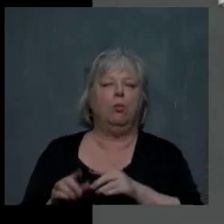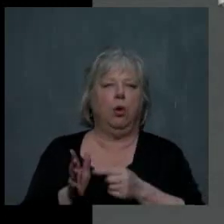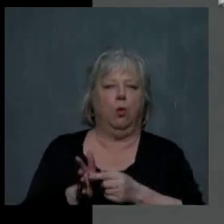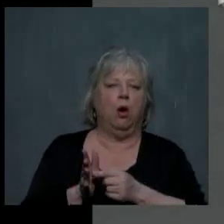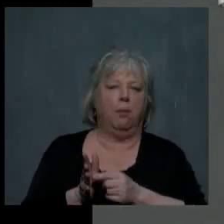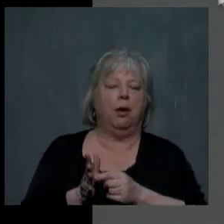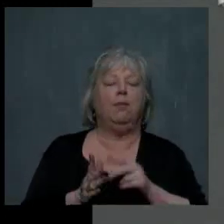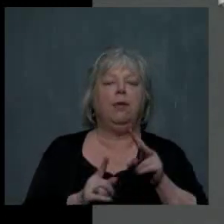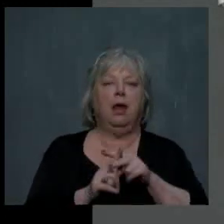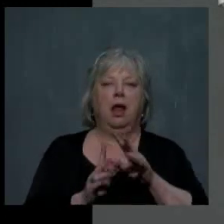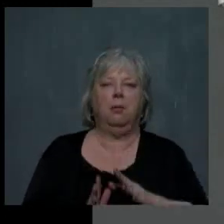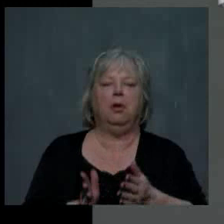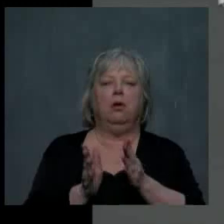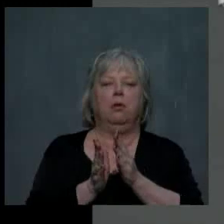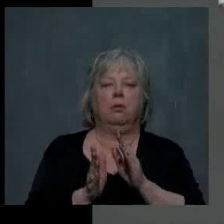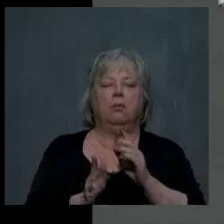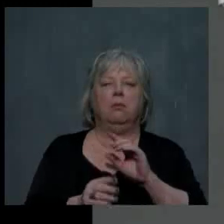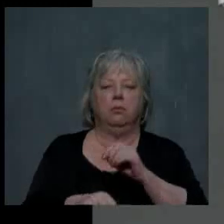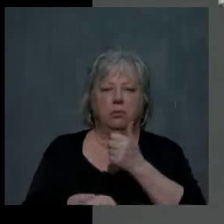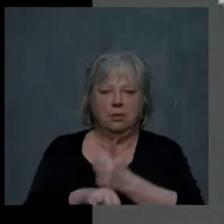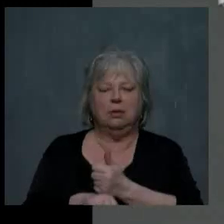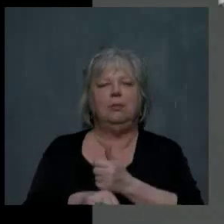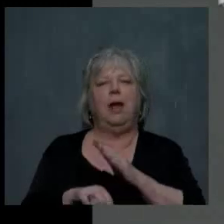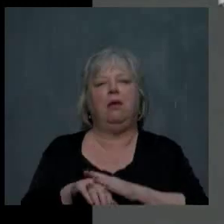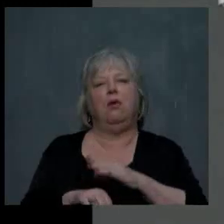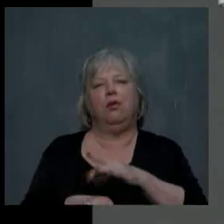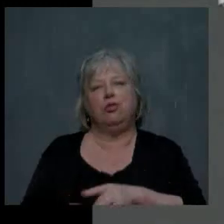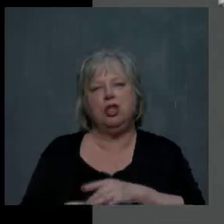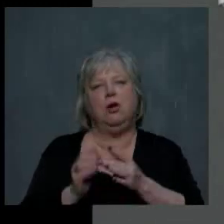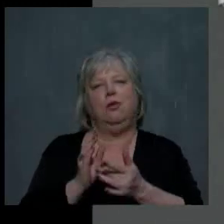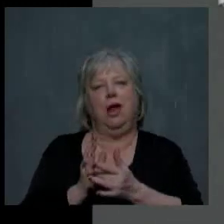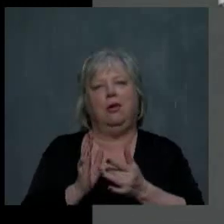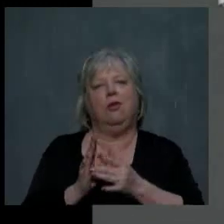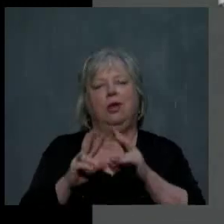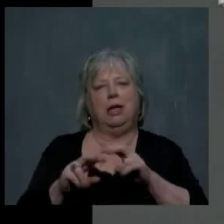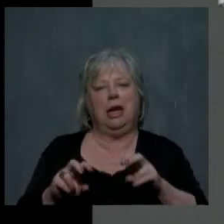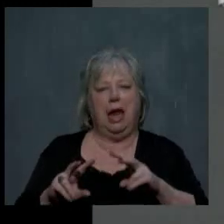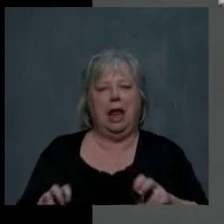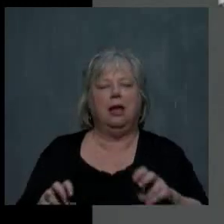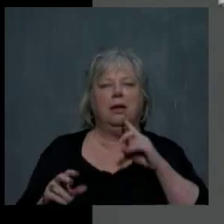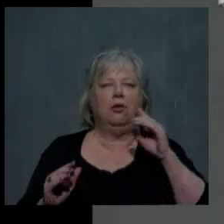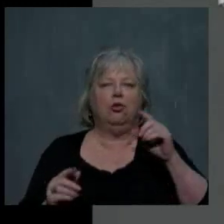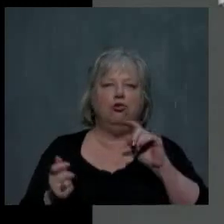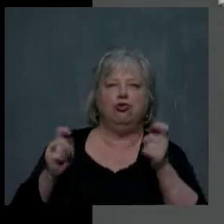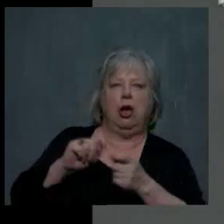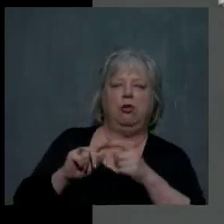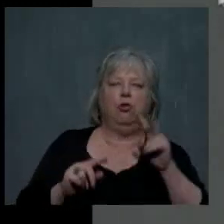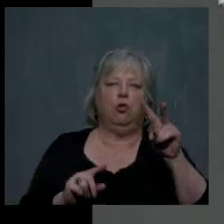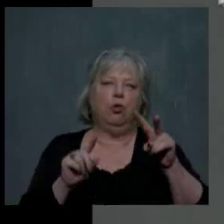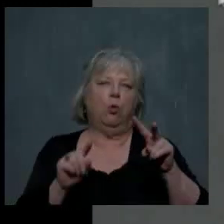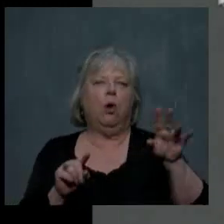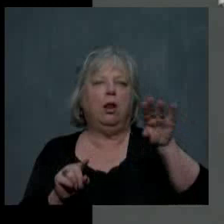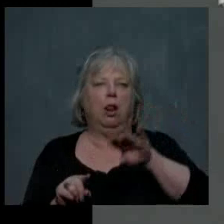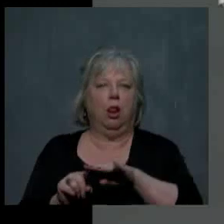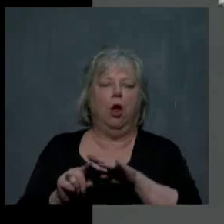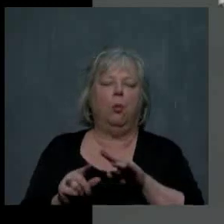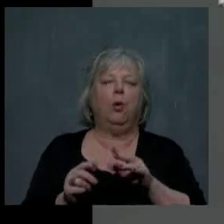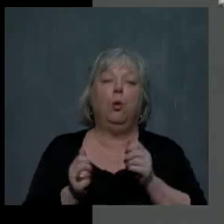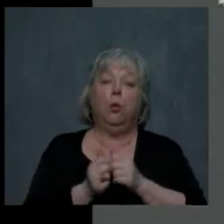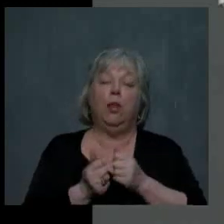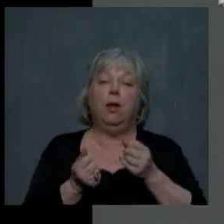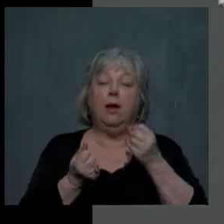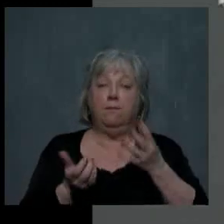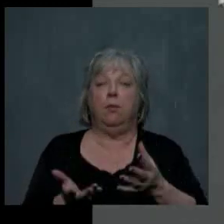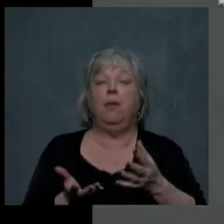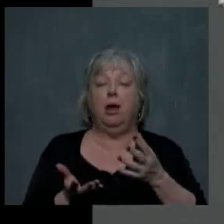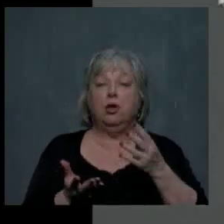The applicant proposes, based upon geotechnical analysis and report, to fill to 2-to-1 slopes. Based on the information provided, staff is